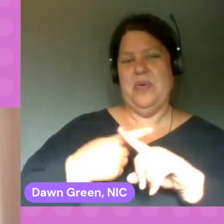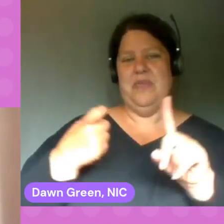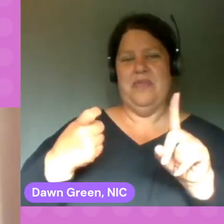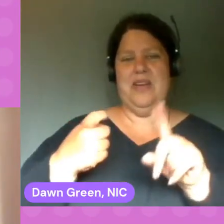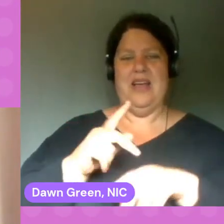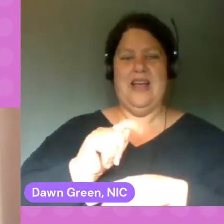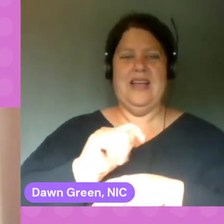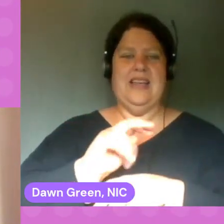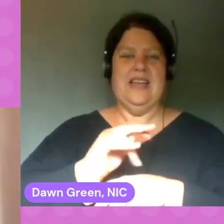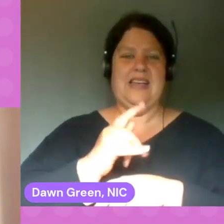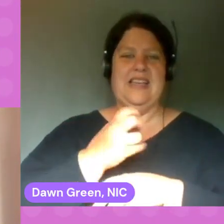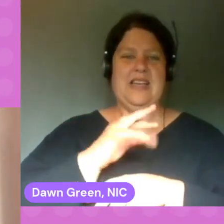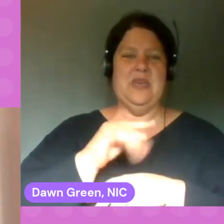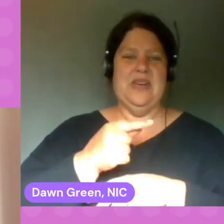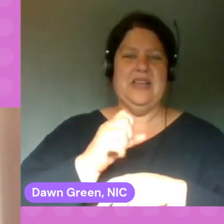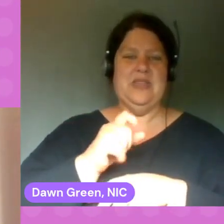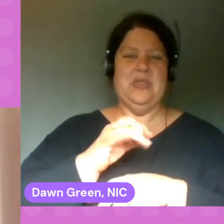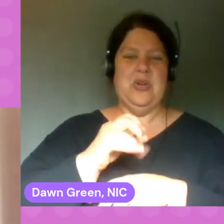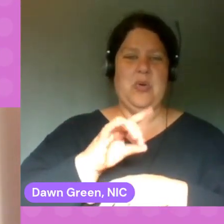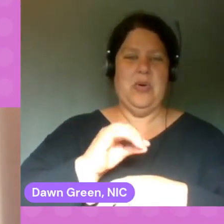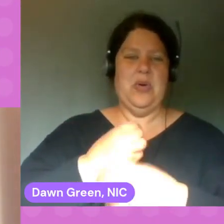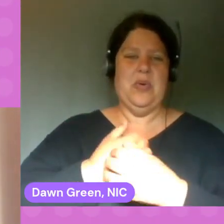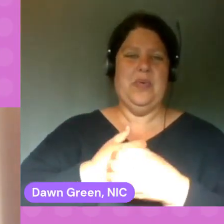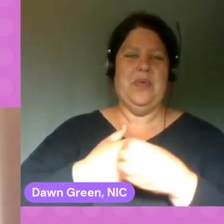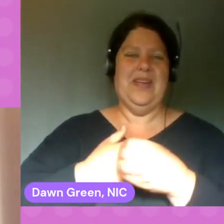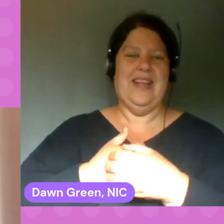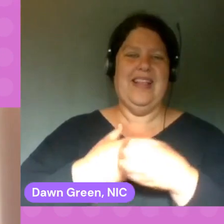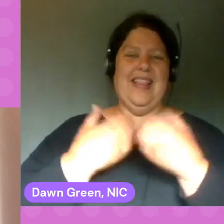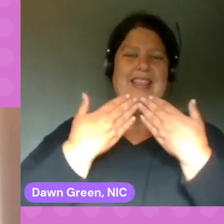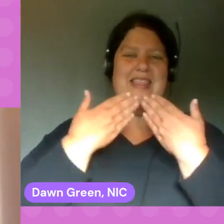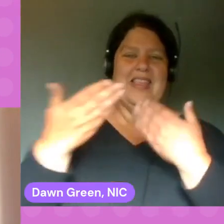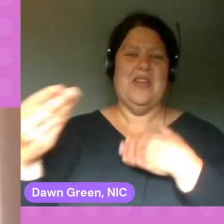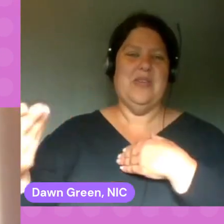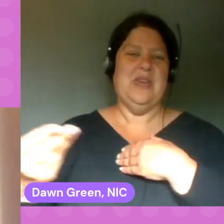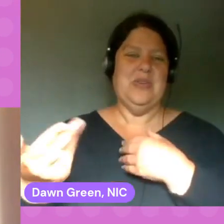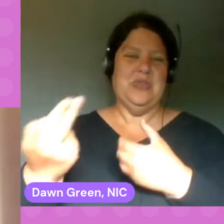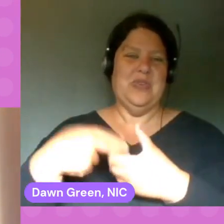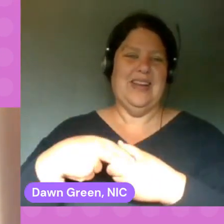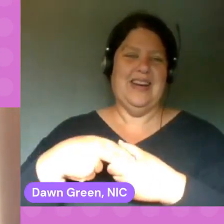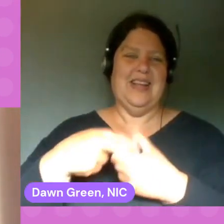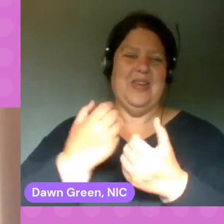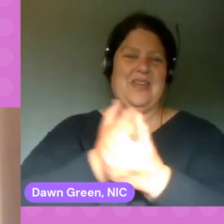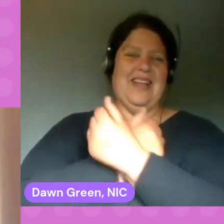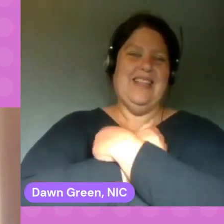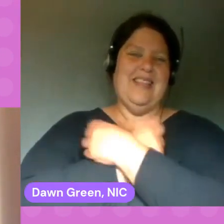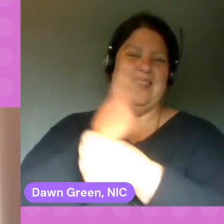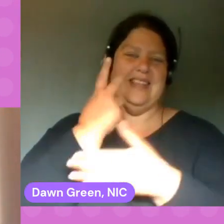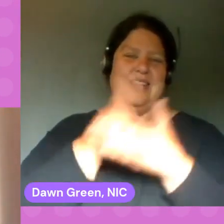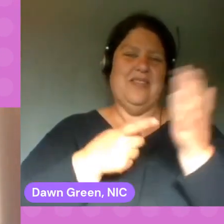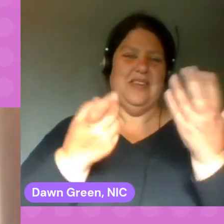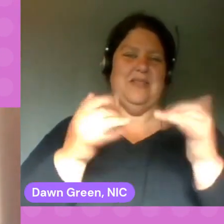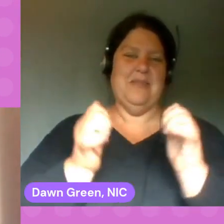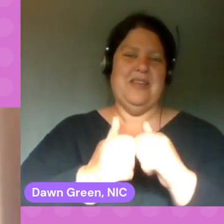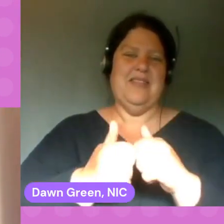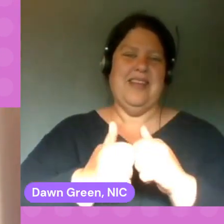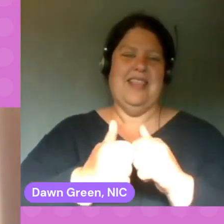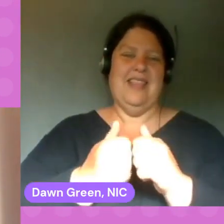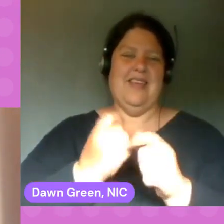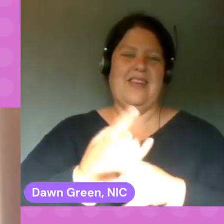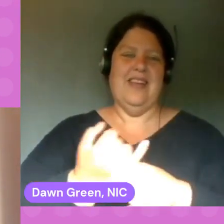at the Exploratorium. And so Ryoko, thanks for joining us. And we'd love to see what you've been playing around with at this